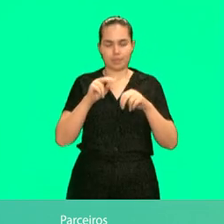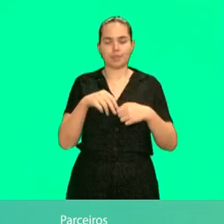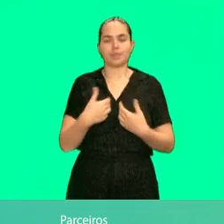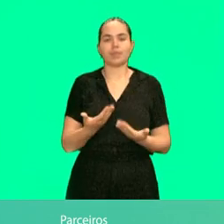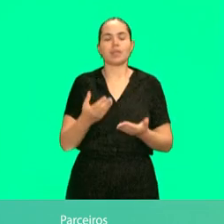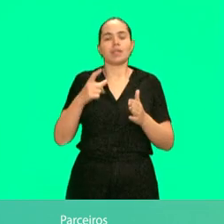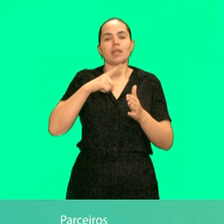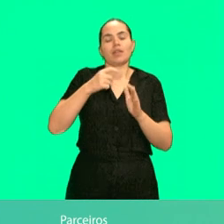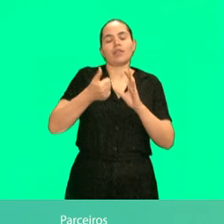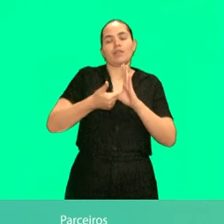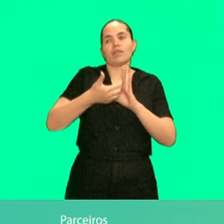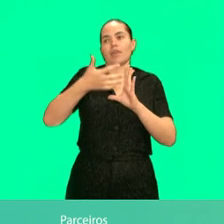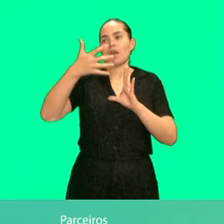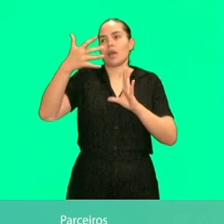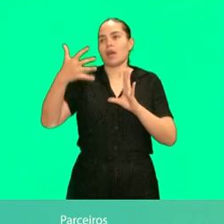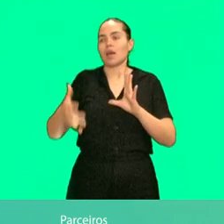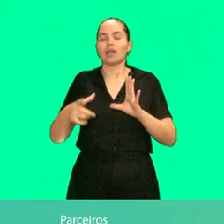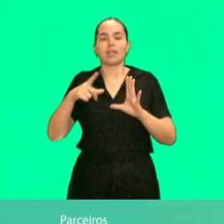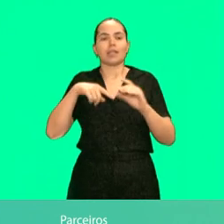adapt processes,